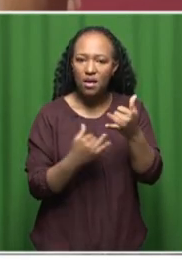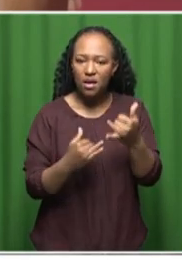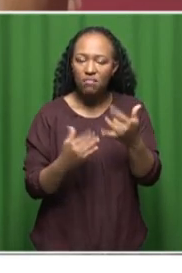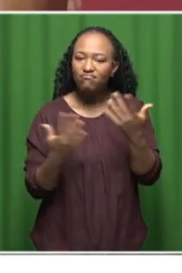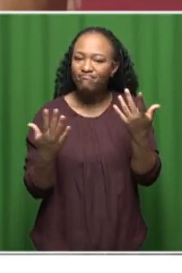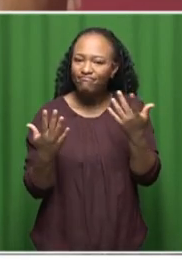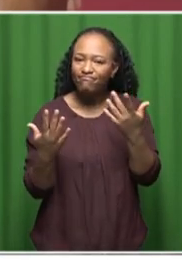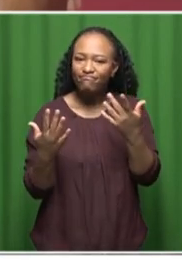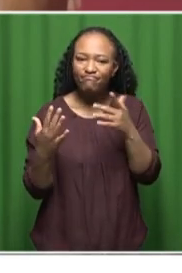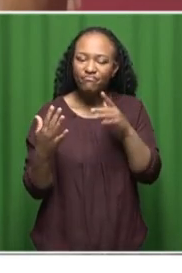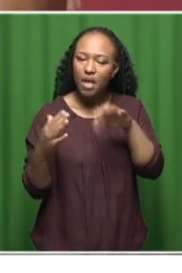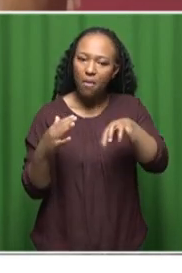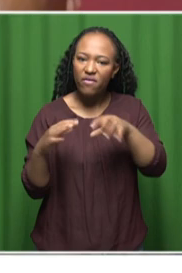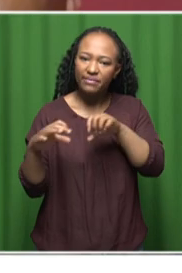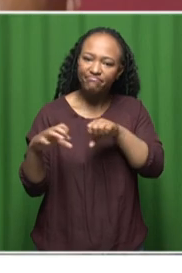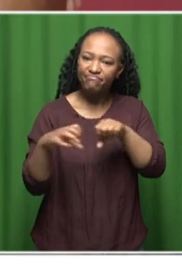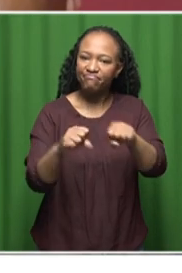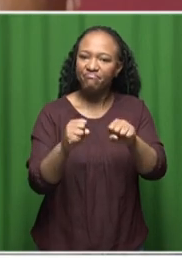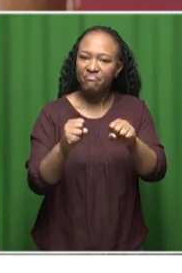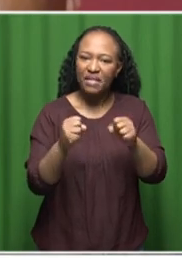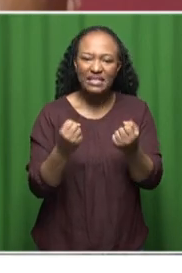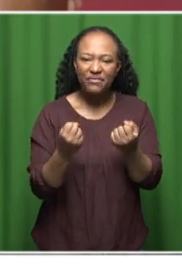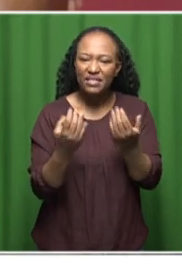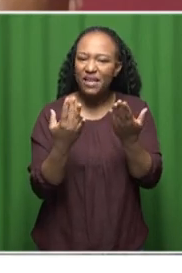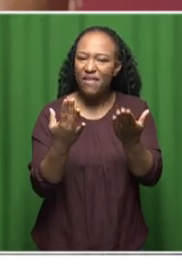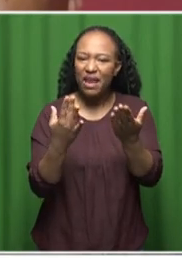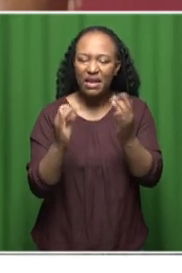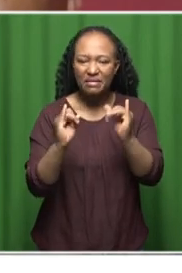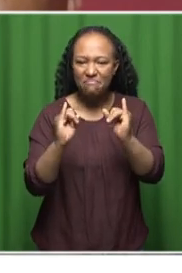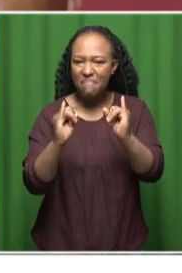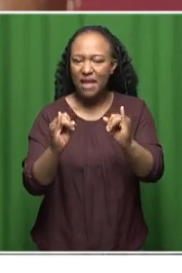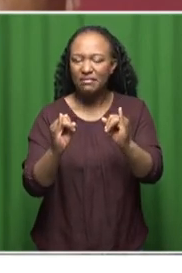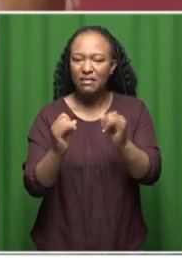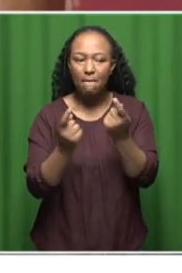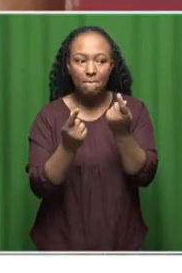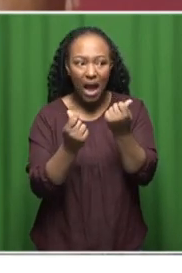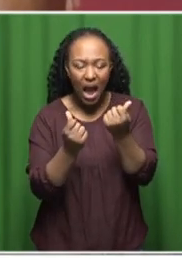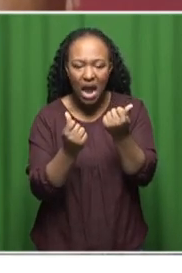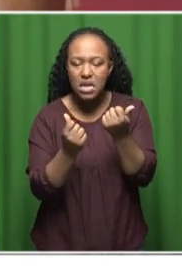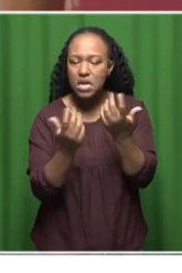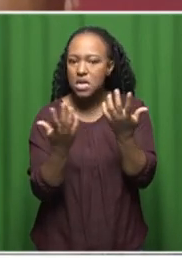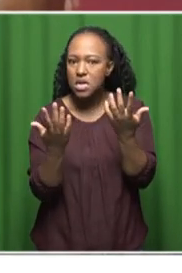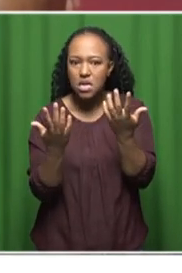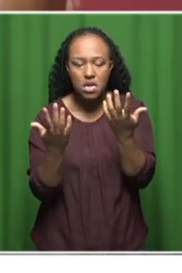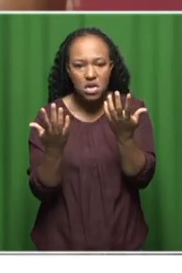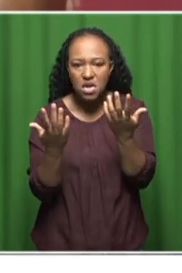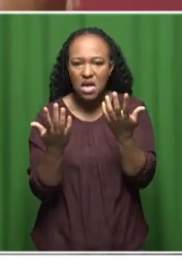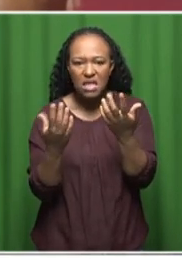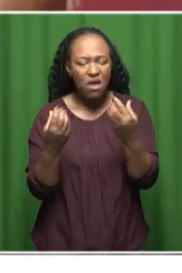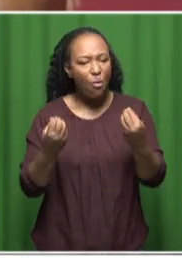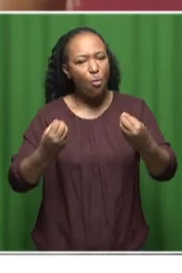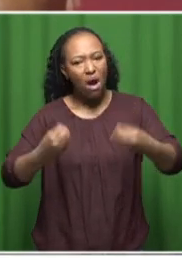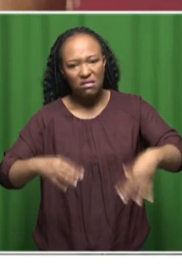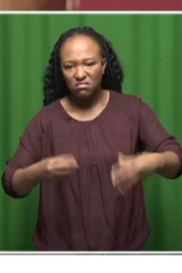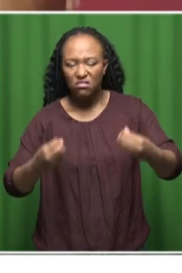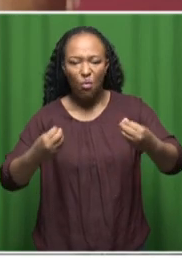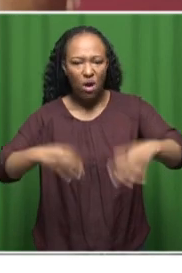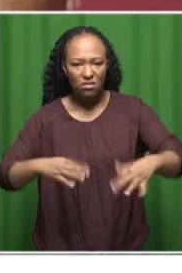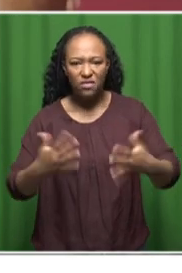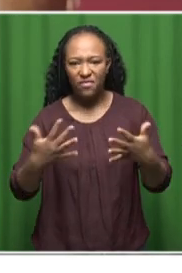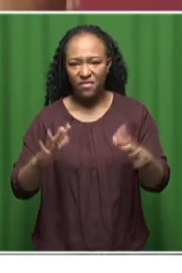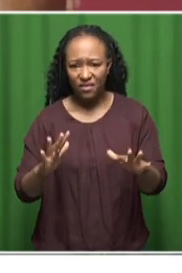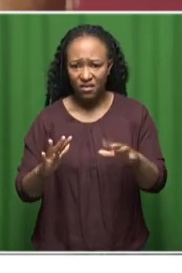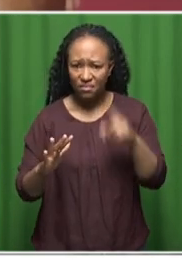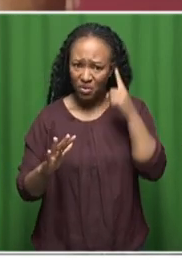with grave service delivery problems and abuse of funds. I mean, do you think that this is the solution